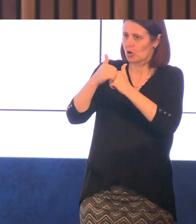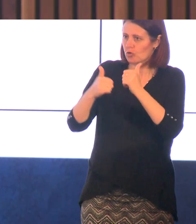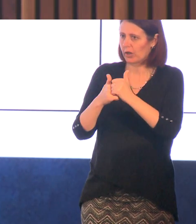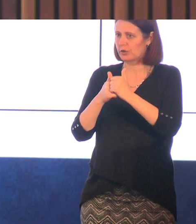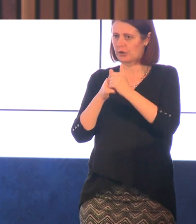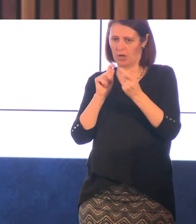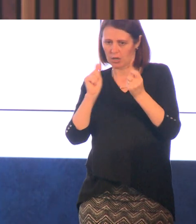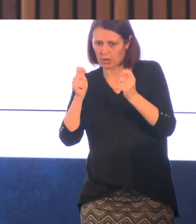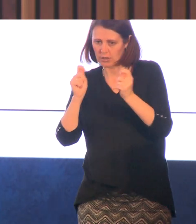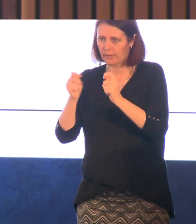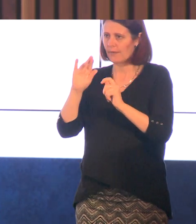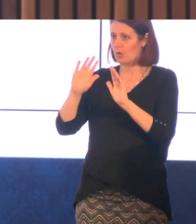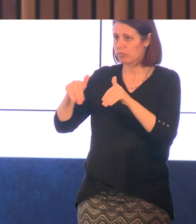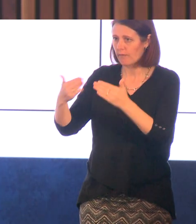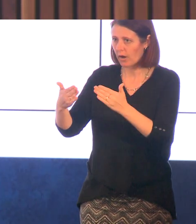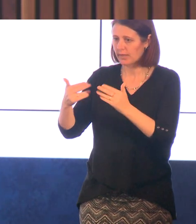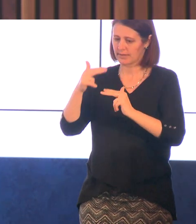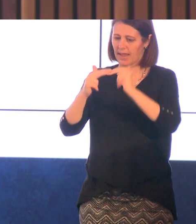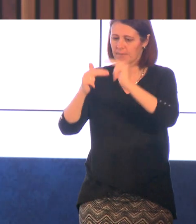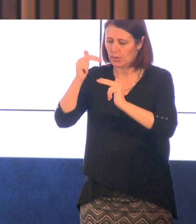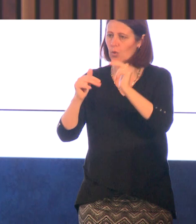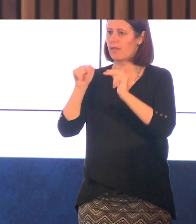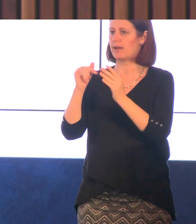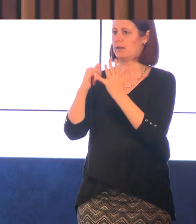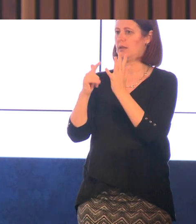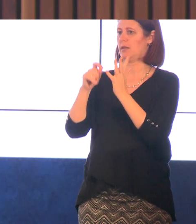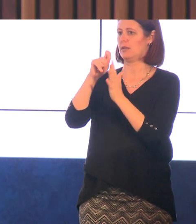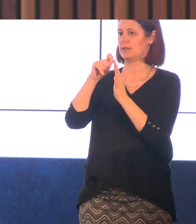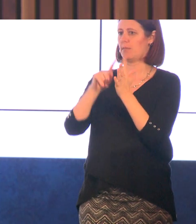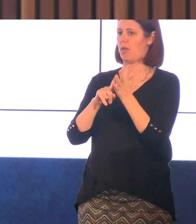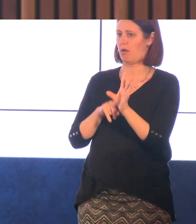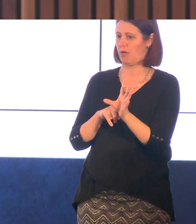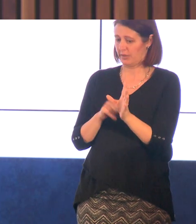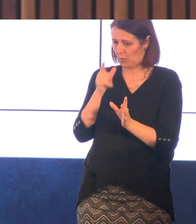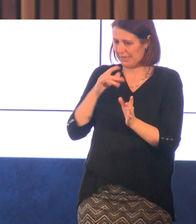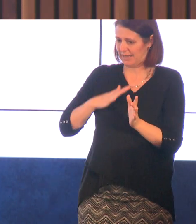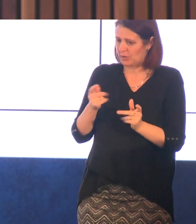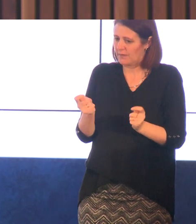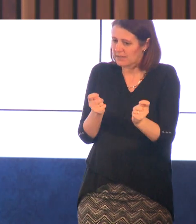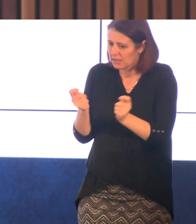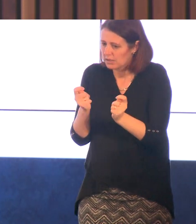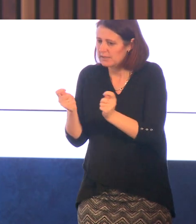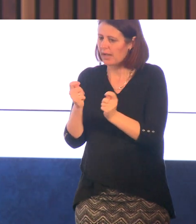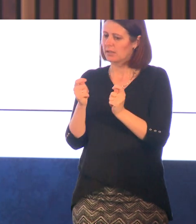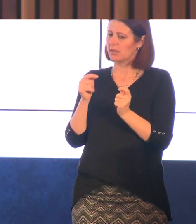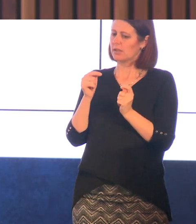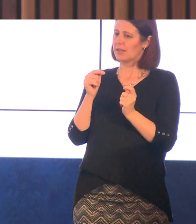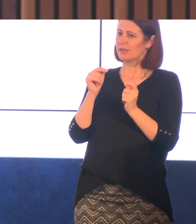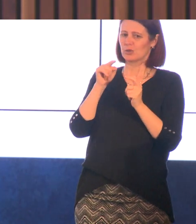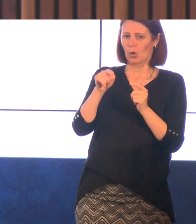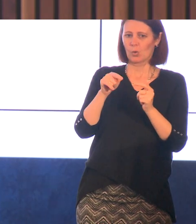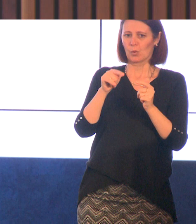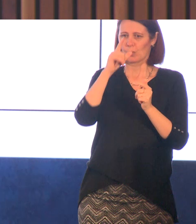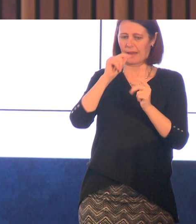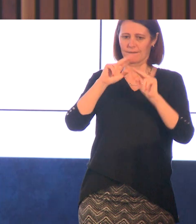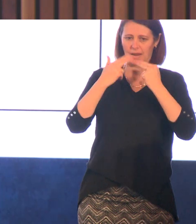adjustment amongst providers and build supply. Facilitate information provision so participants and their families become